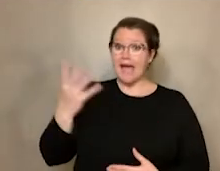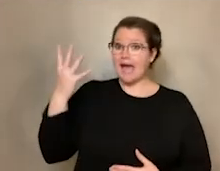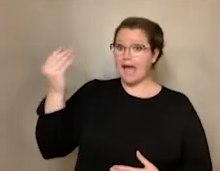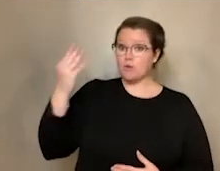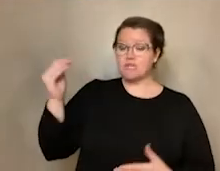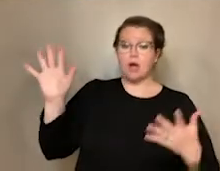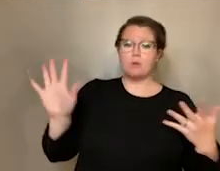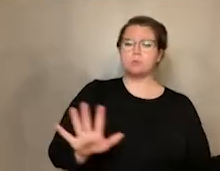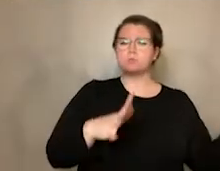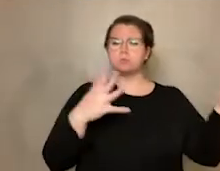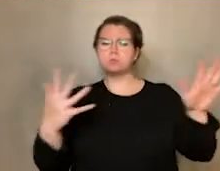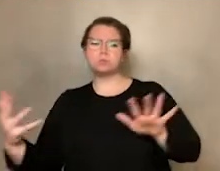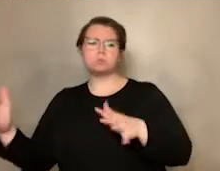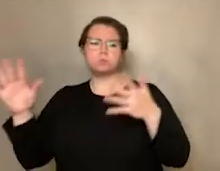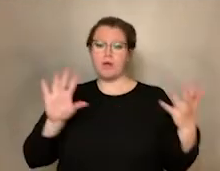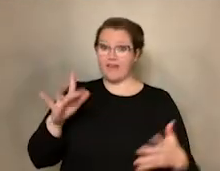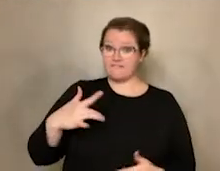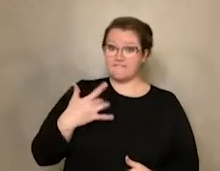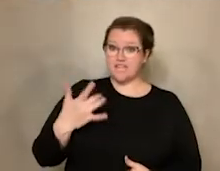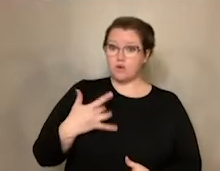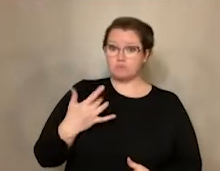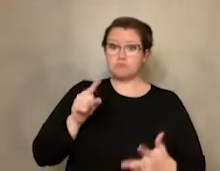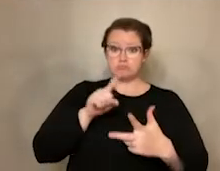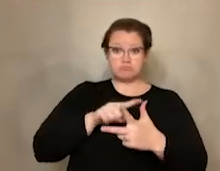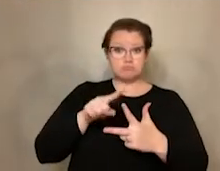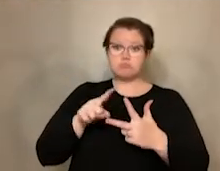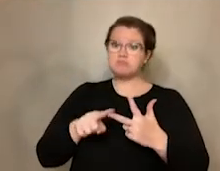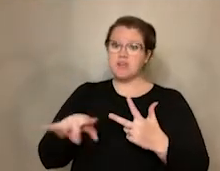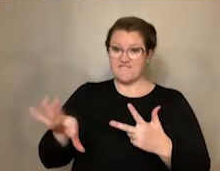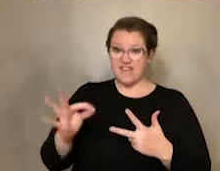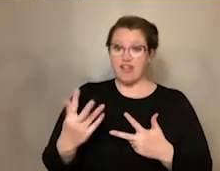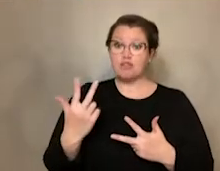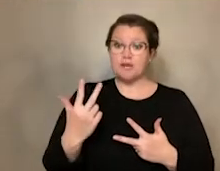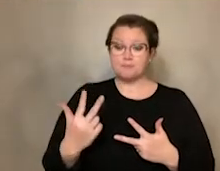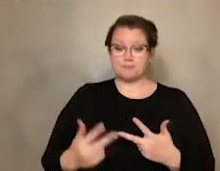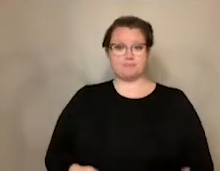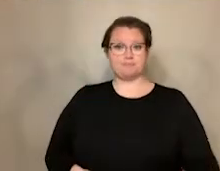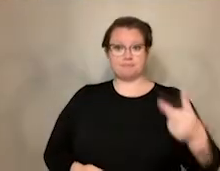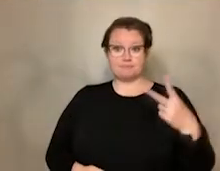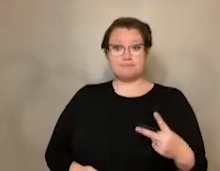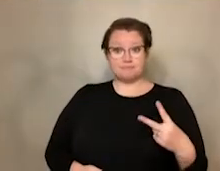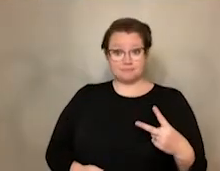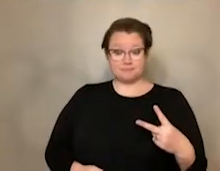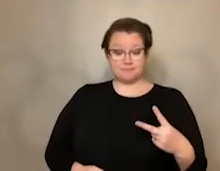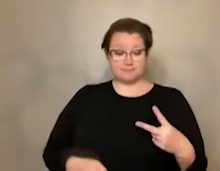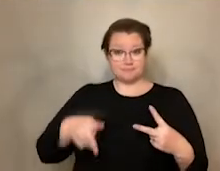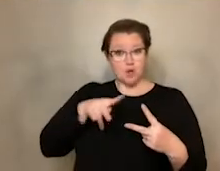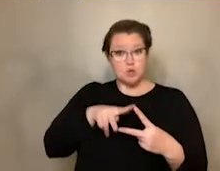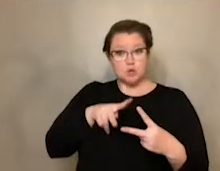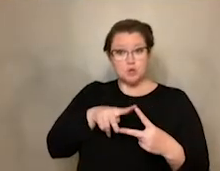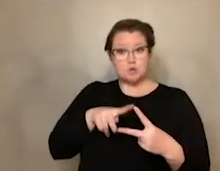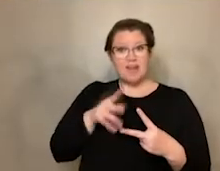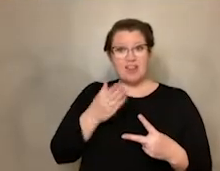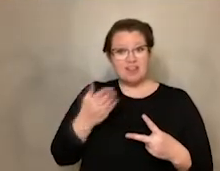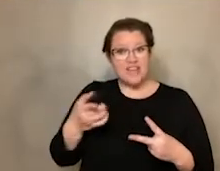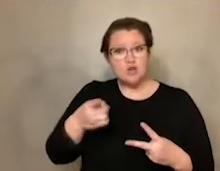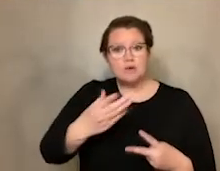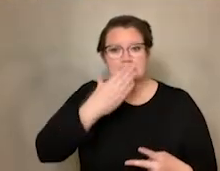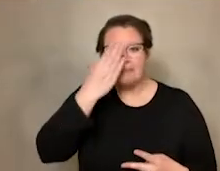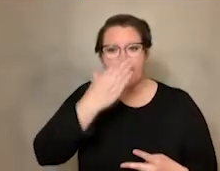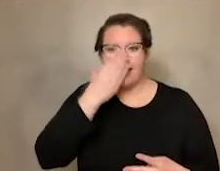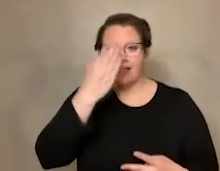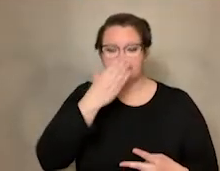So it starts when you go through, obviously starting at 5, and you think about your senses. You think about, first of all,